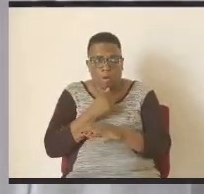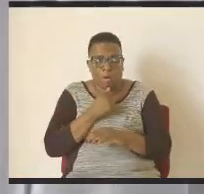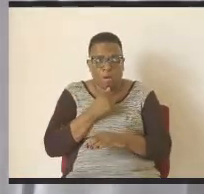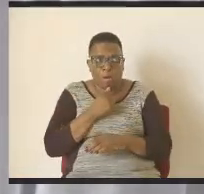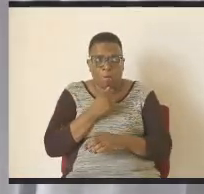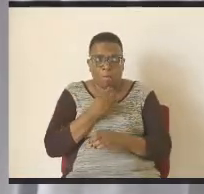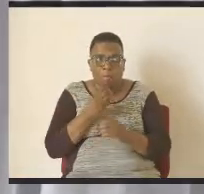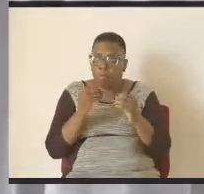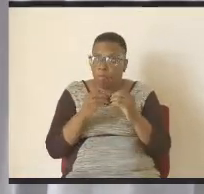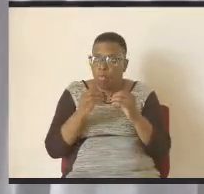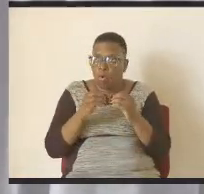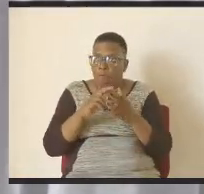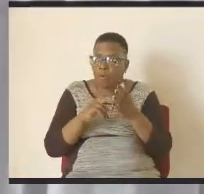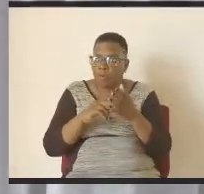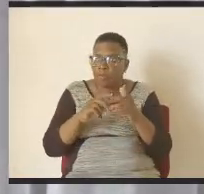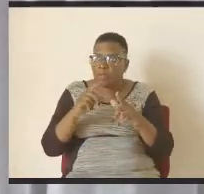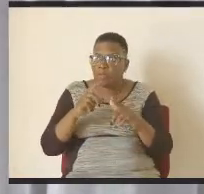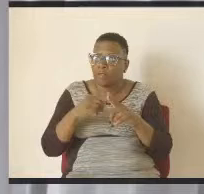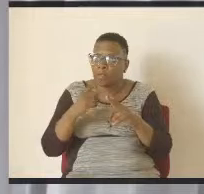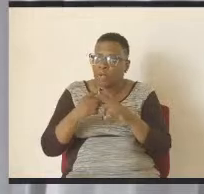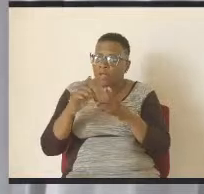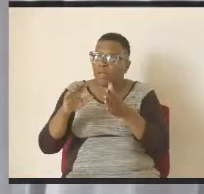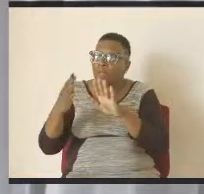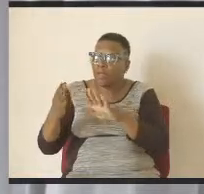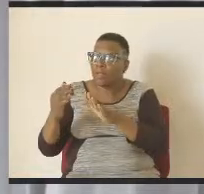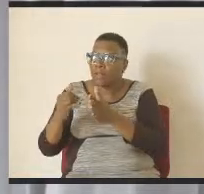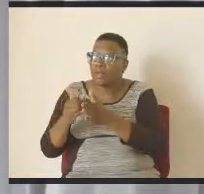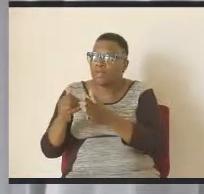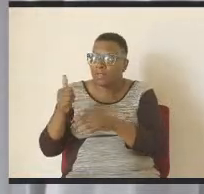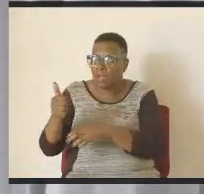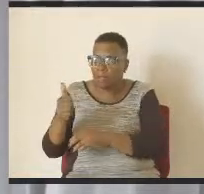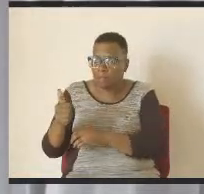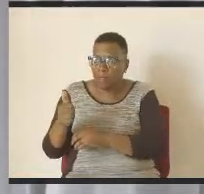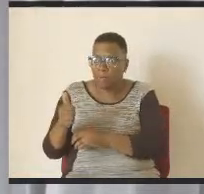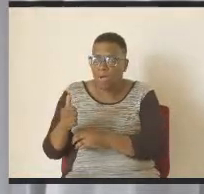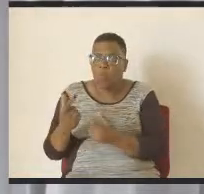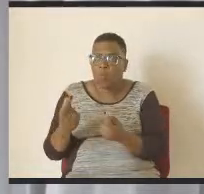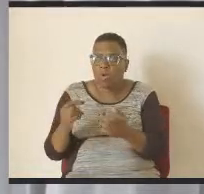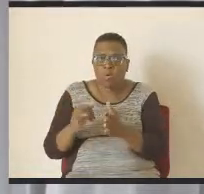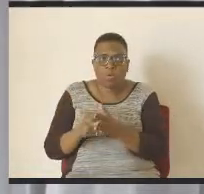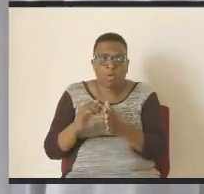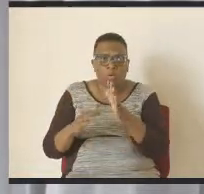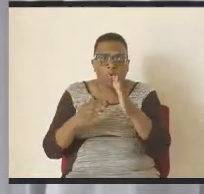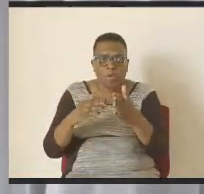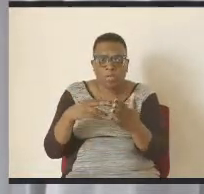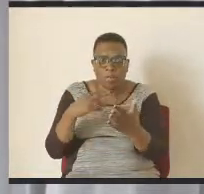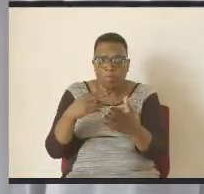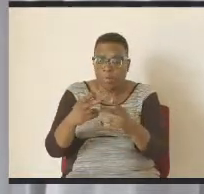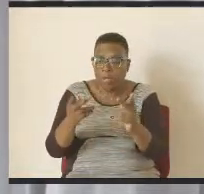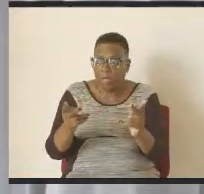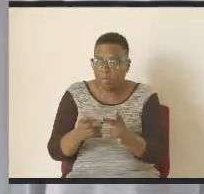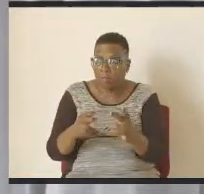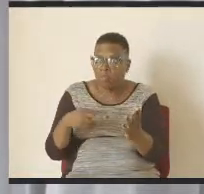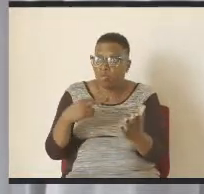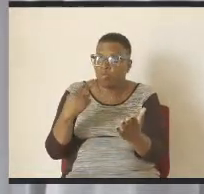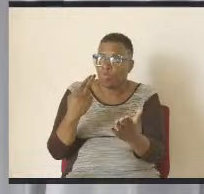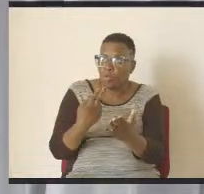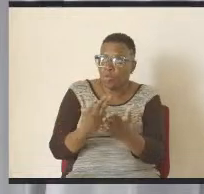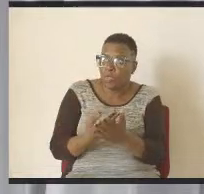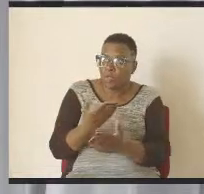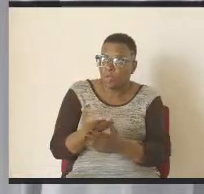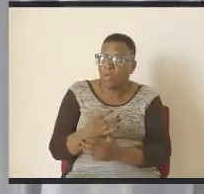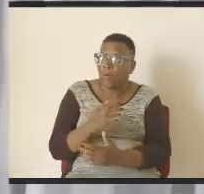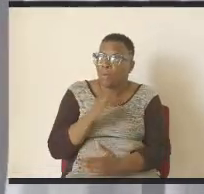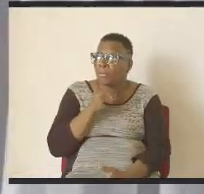And when we do that, that is where we can get to the place and take one of those steps towards not